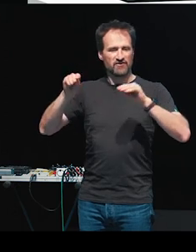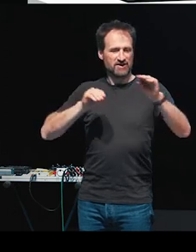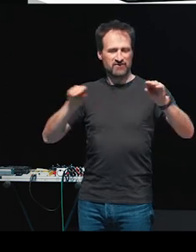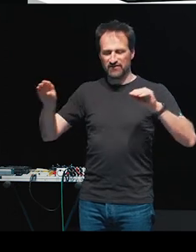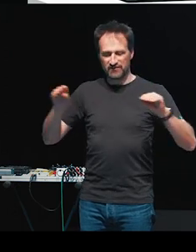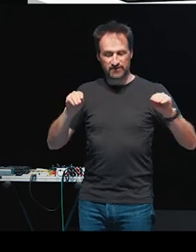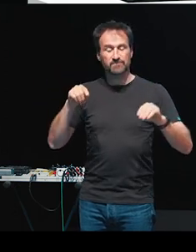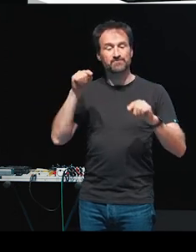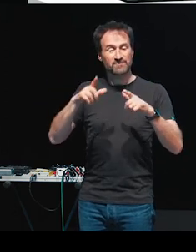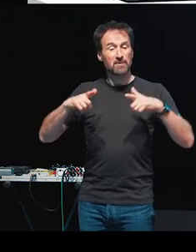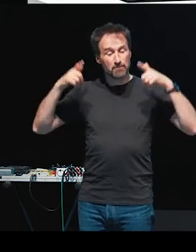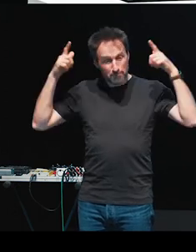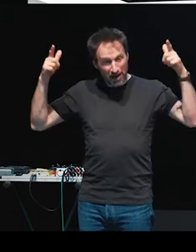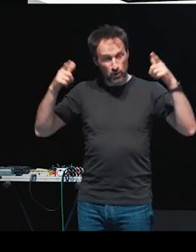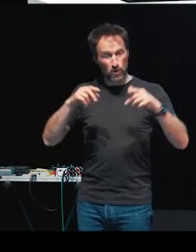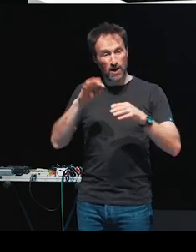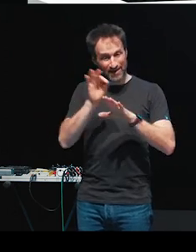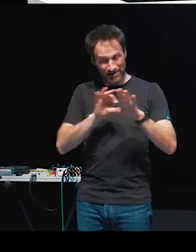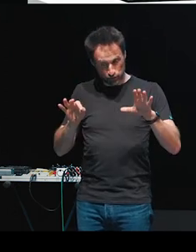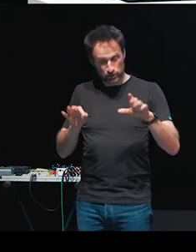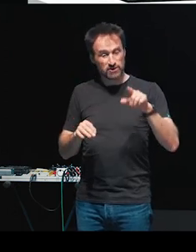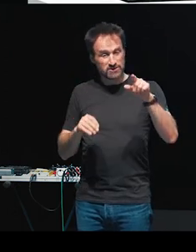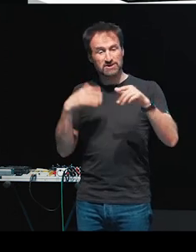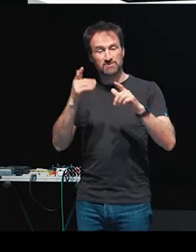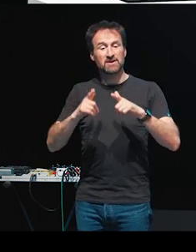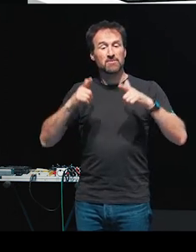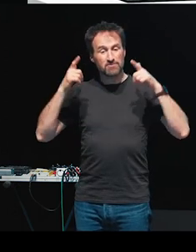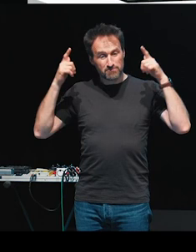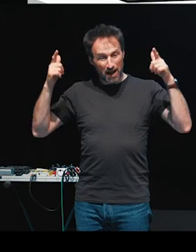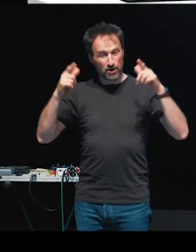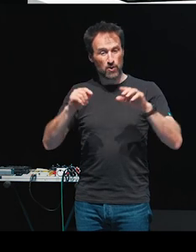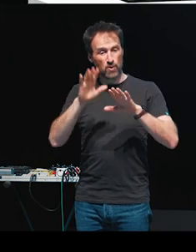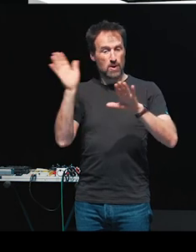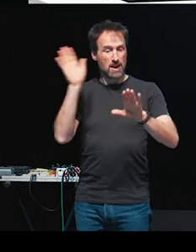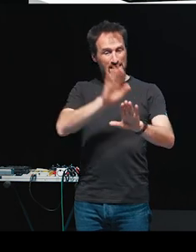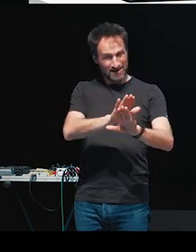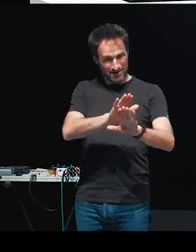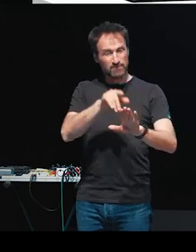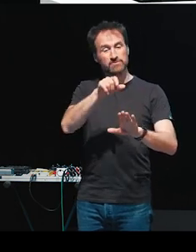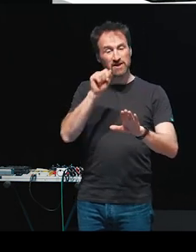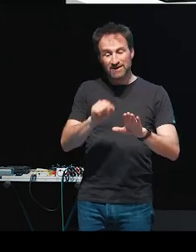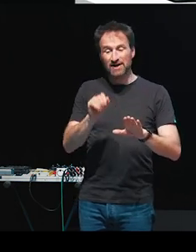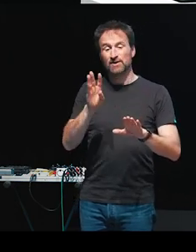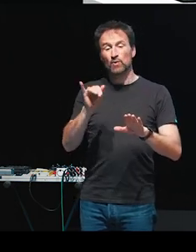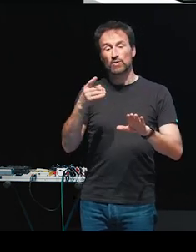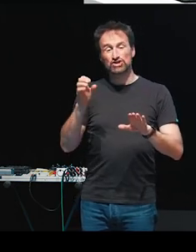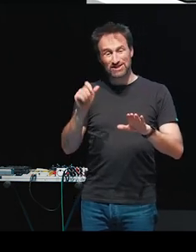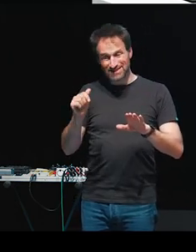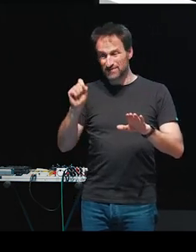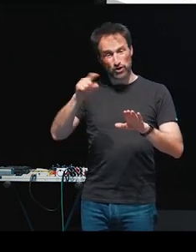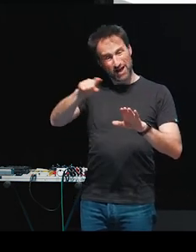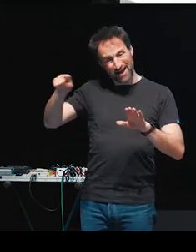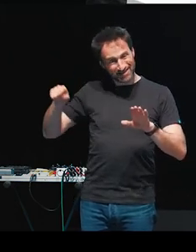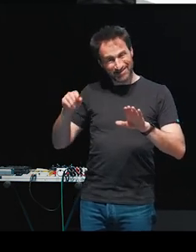have a micro layer here. Here you see I can reuse widgets from other clients for the sake of